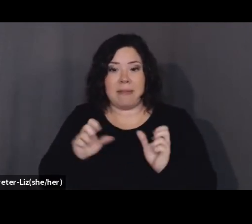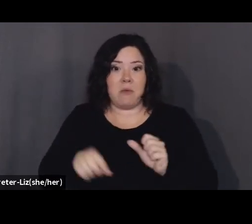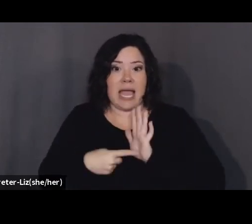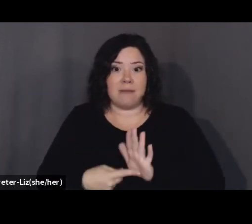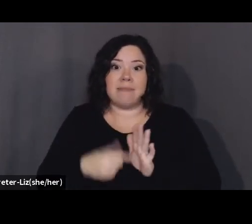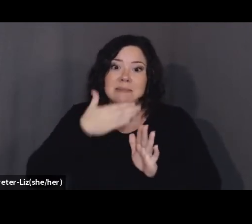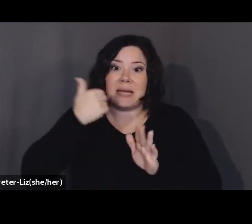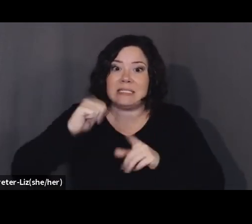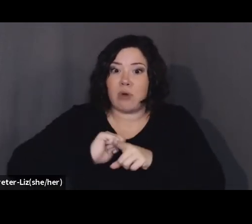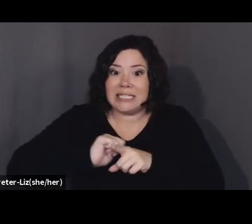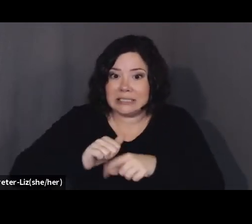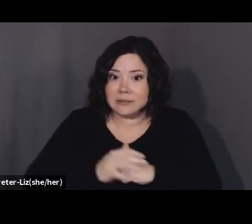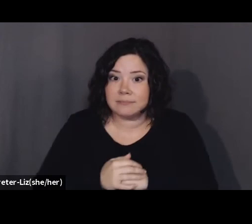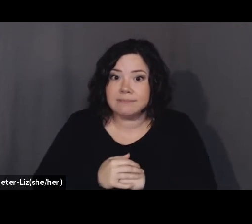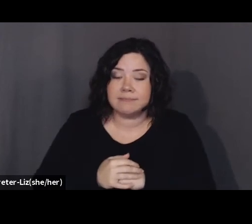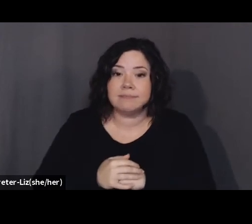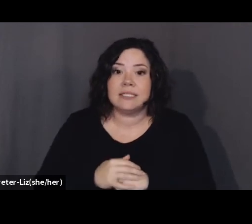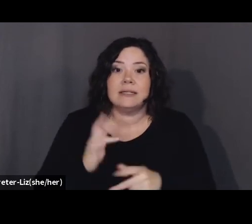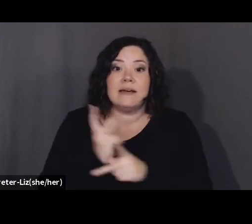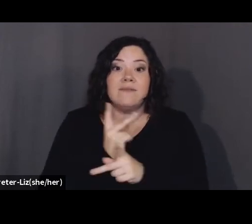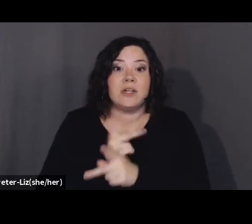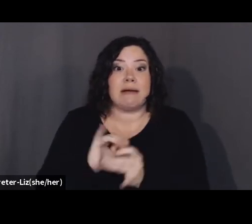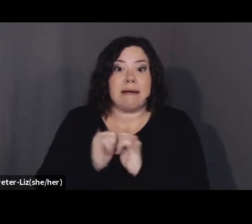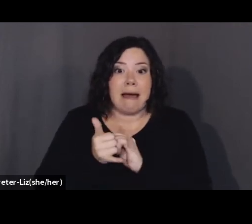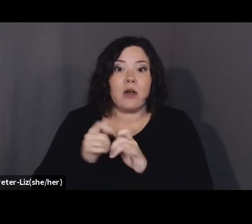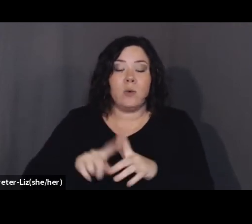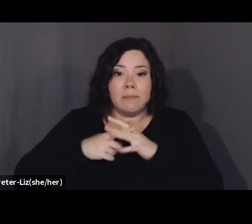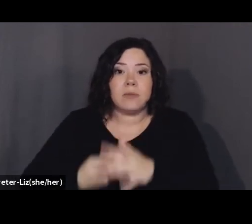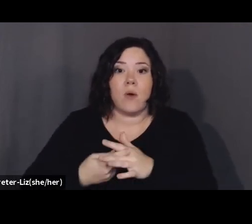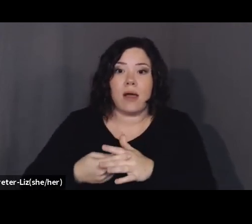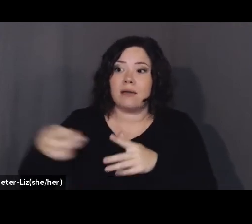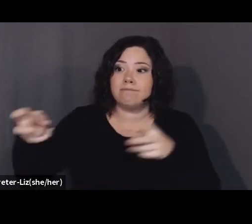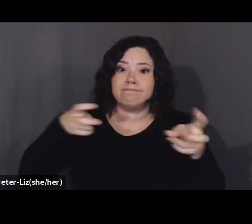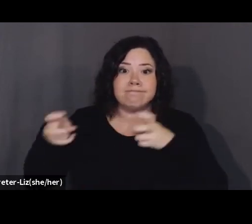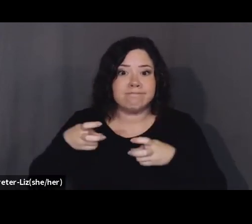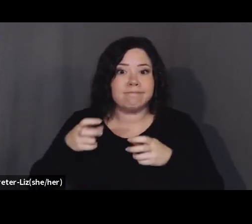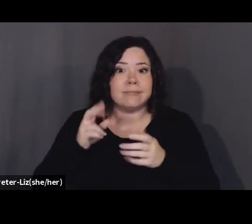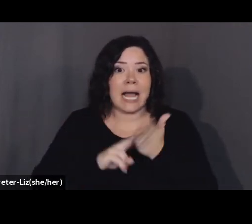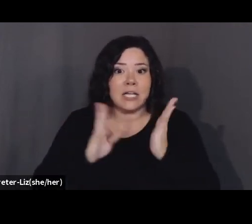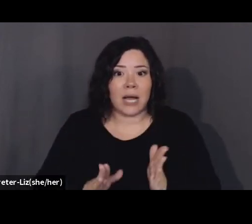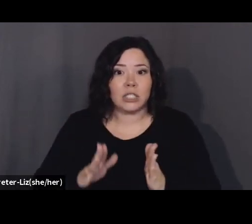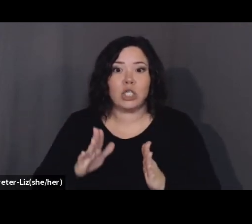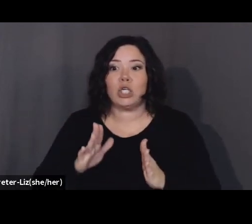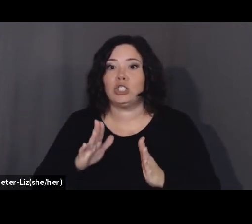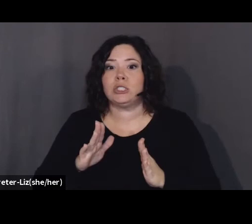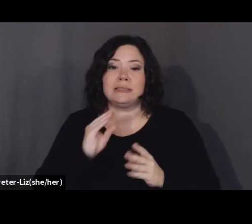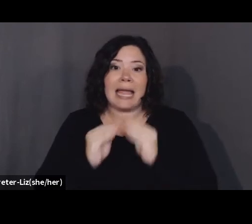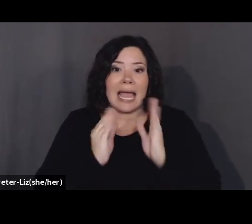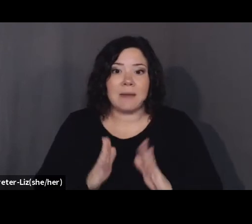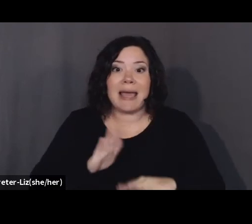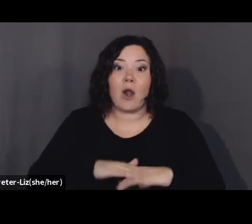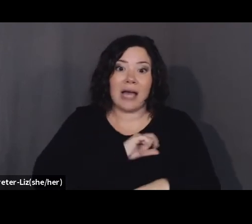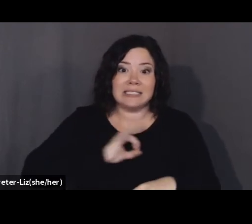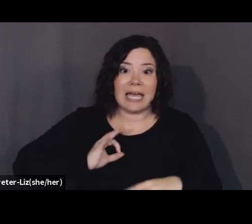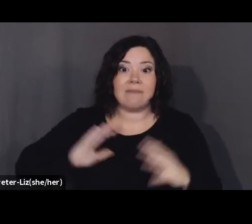finding a strategy to employ contractors and handyman on staff handyman on staff rather than